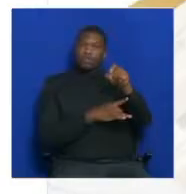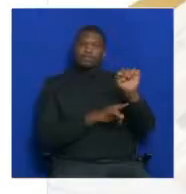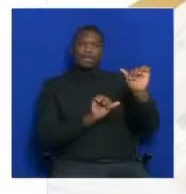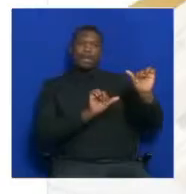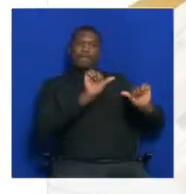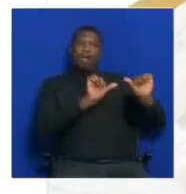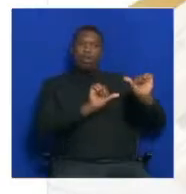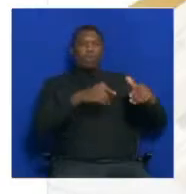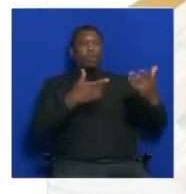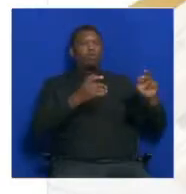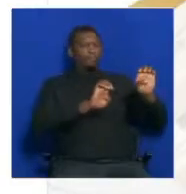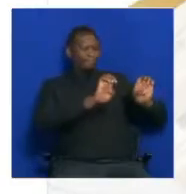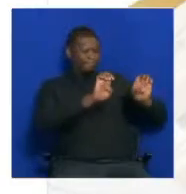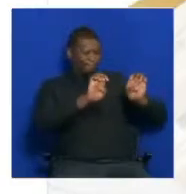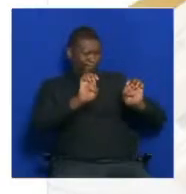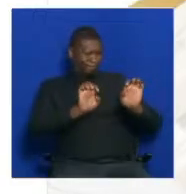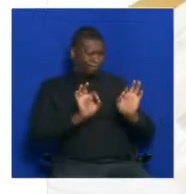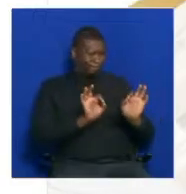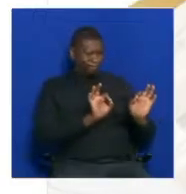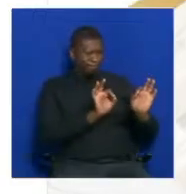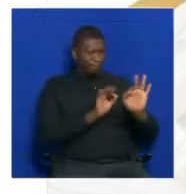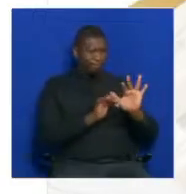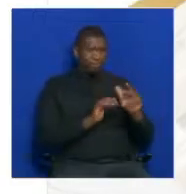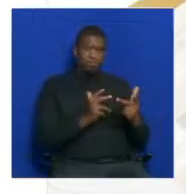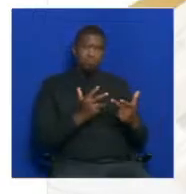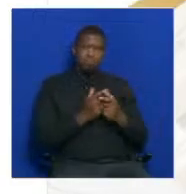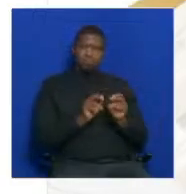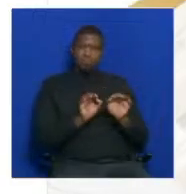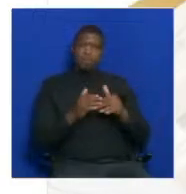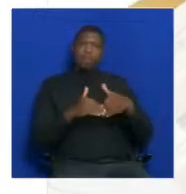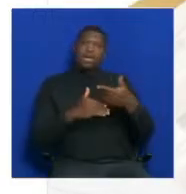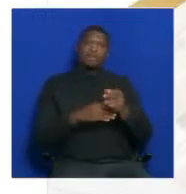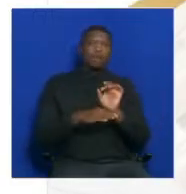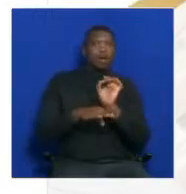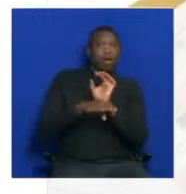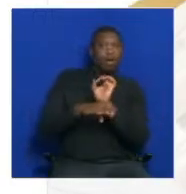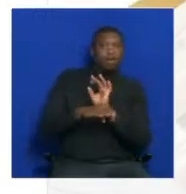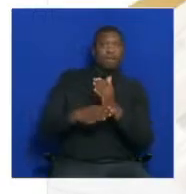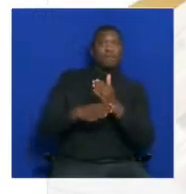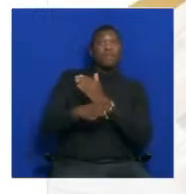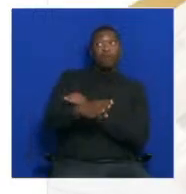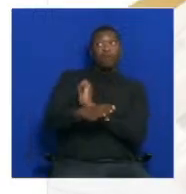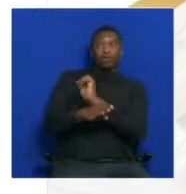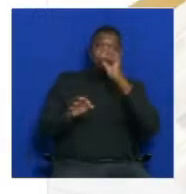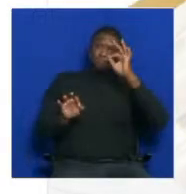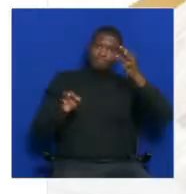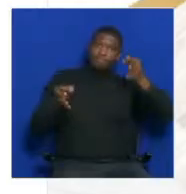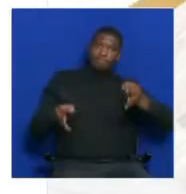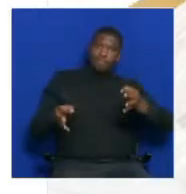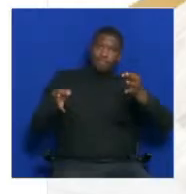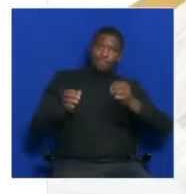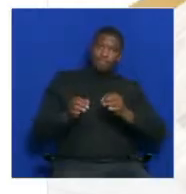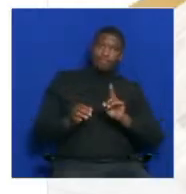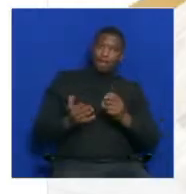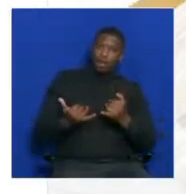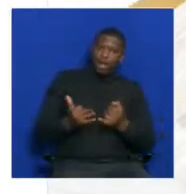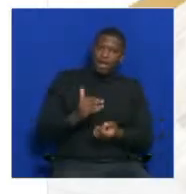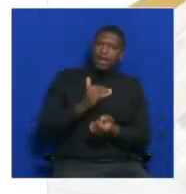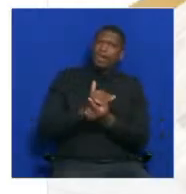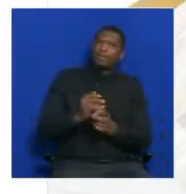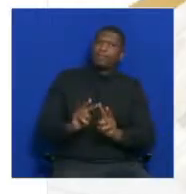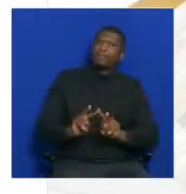within the mandate and to advise her before she takes a decision. Here, the ID received the